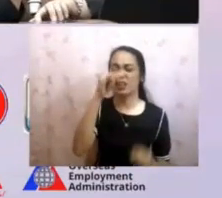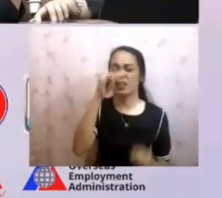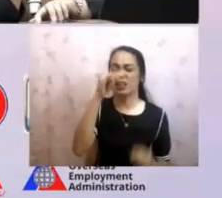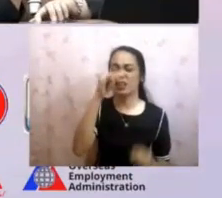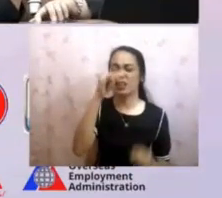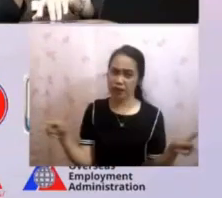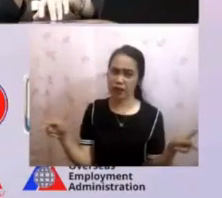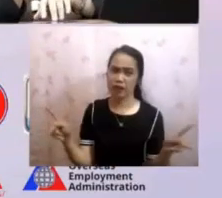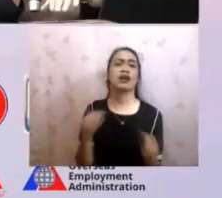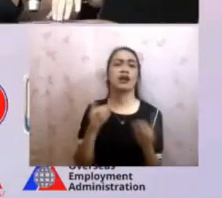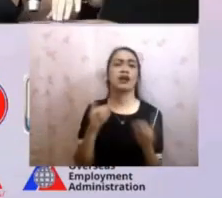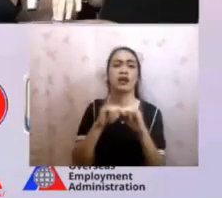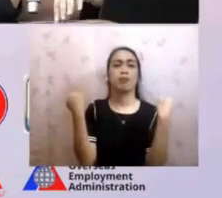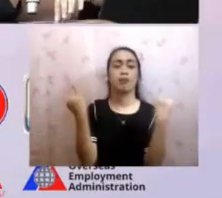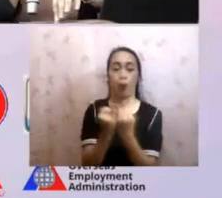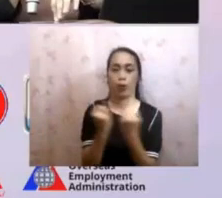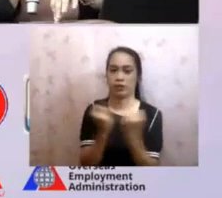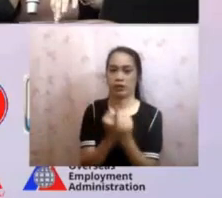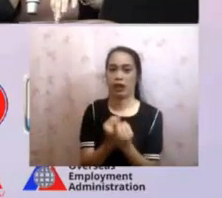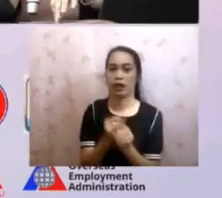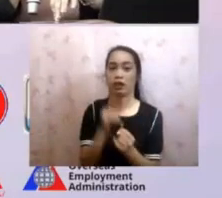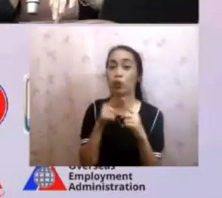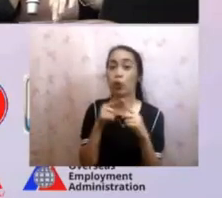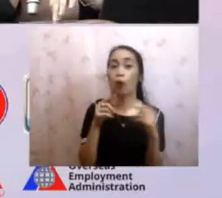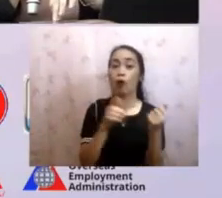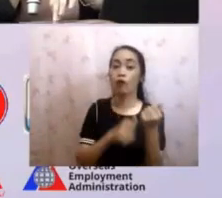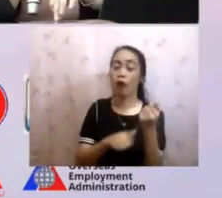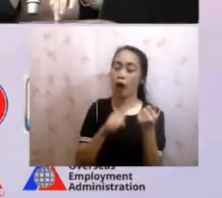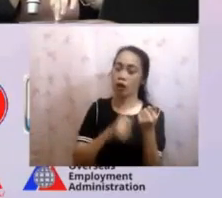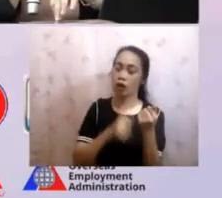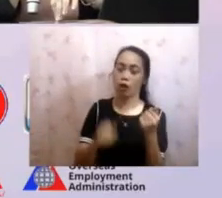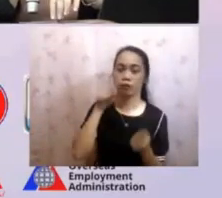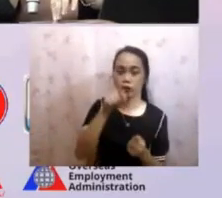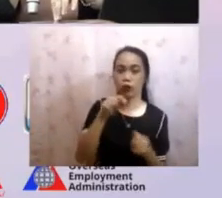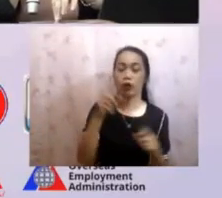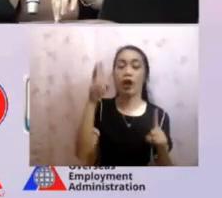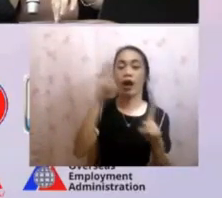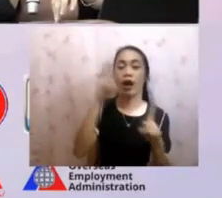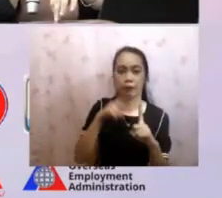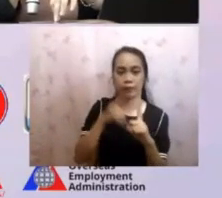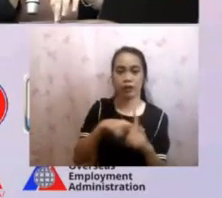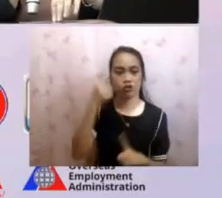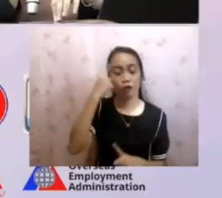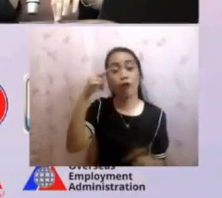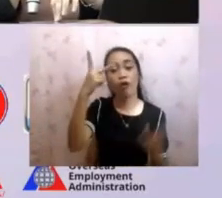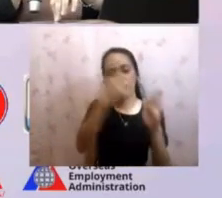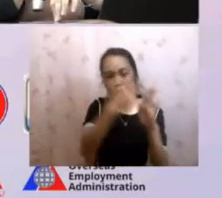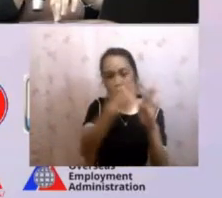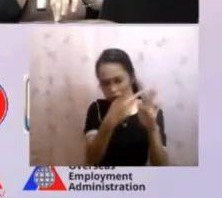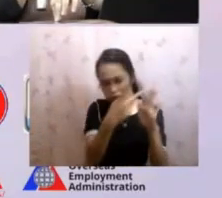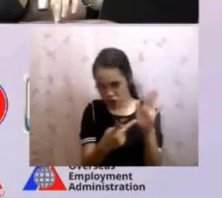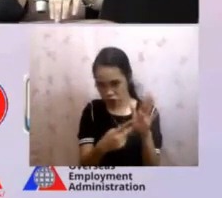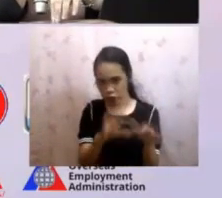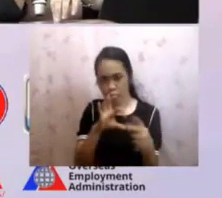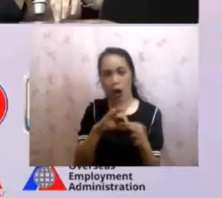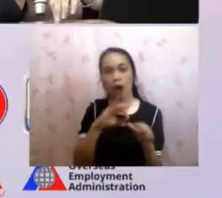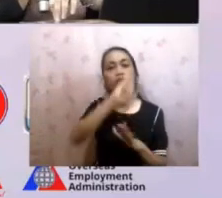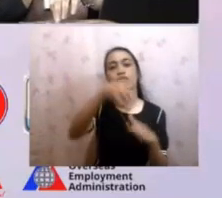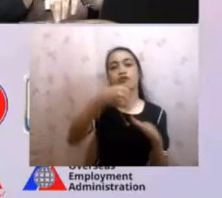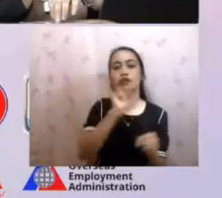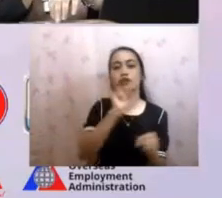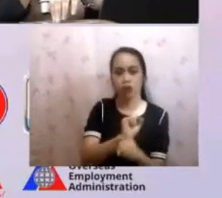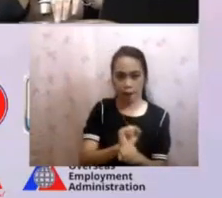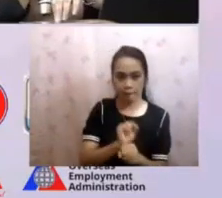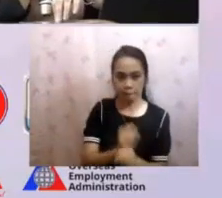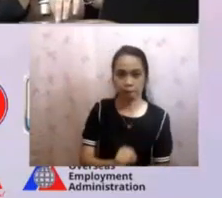the interview or after your application. So that's the time. Pero ang pangayunin ninyo is yung sa company nga, kuan ha, nga email address, dili